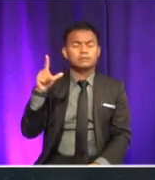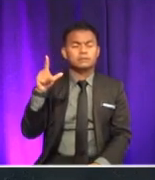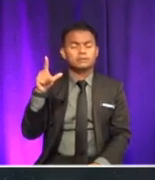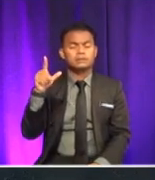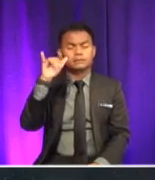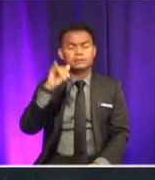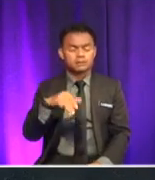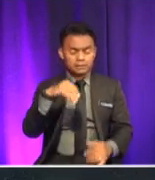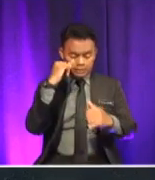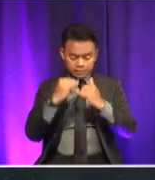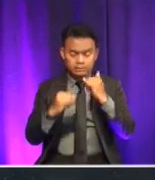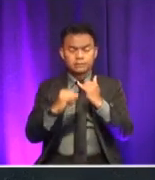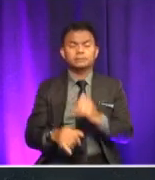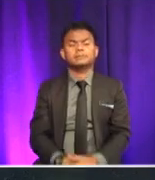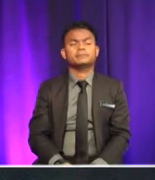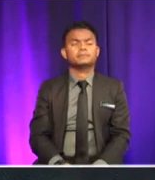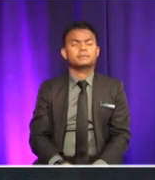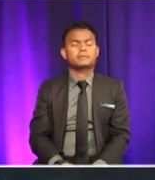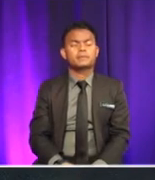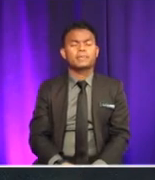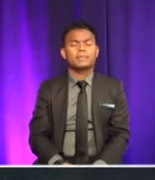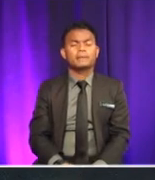answer? Yep. Okay. For one point.